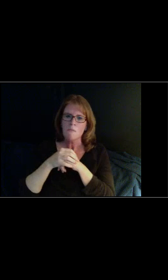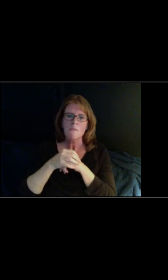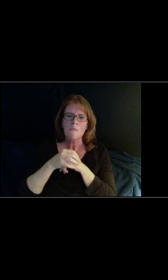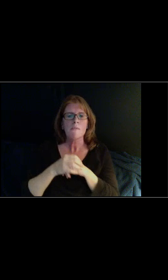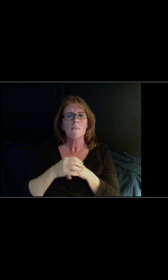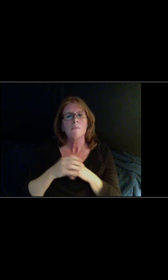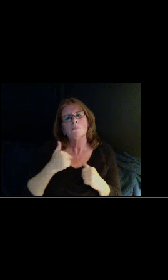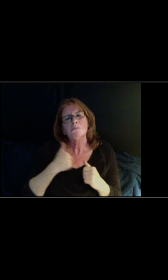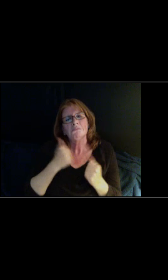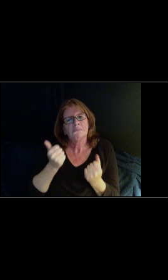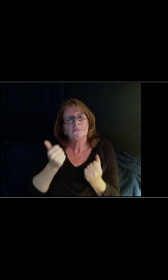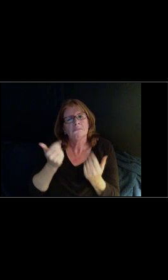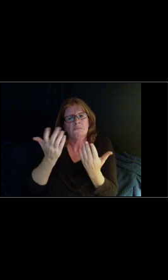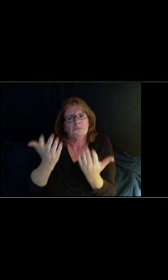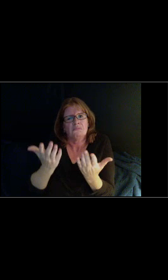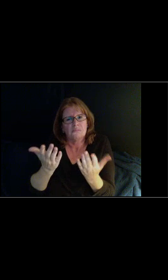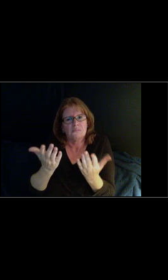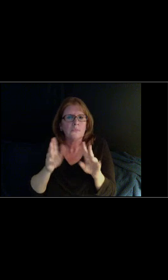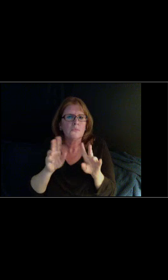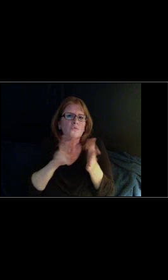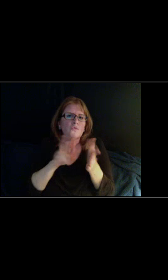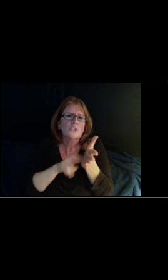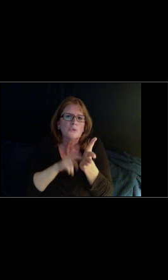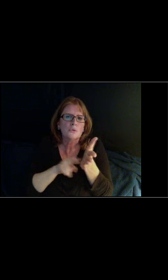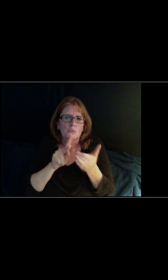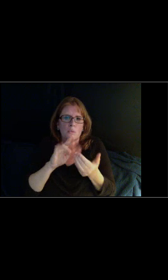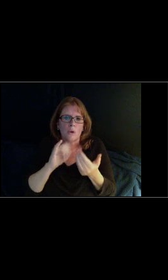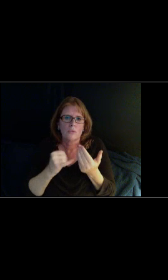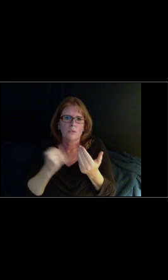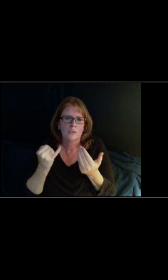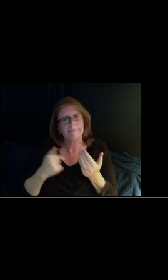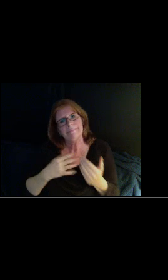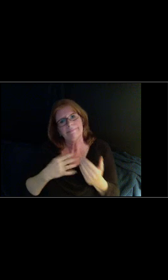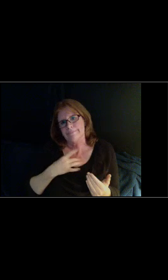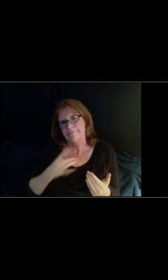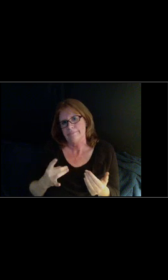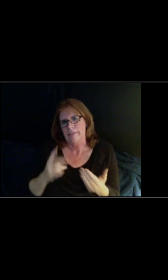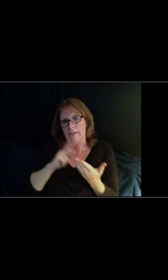into ASL, or if they are beginning with the ASL message.